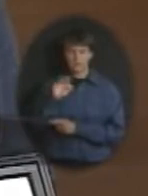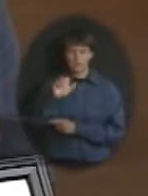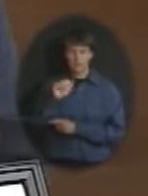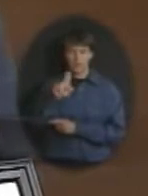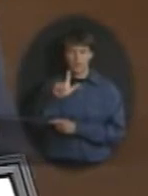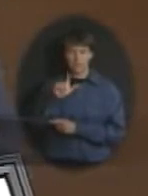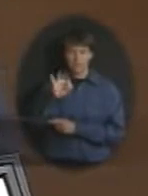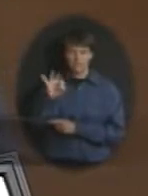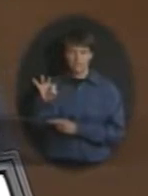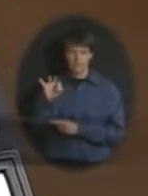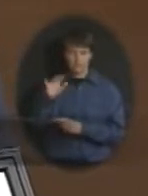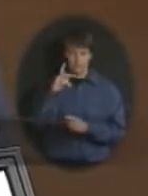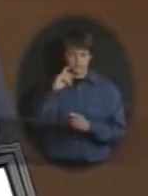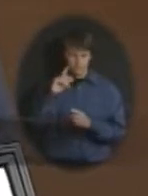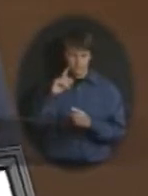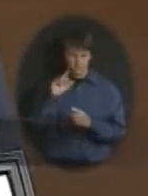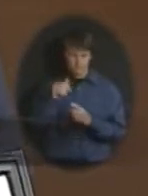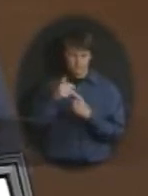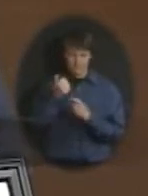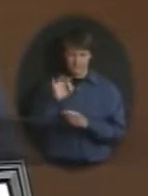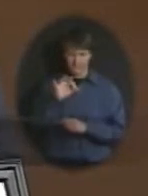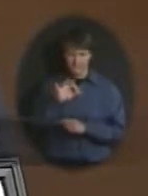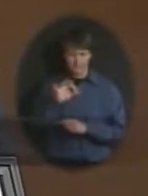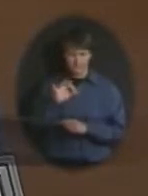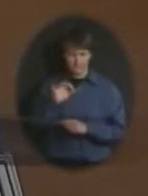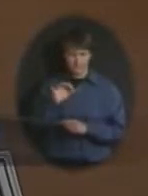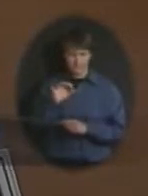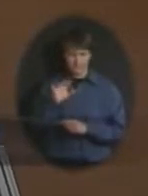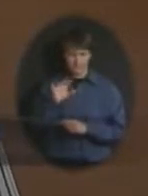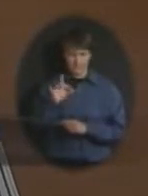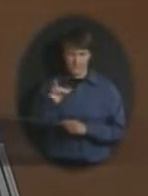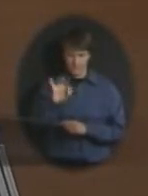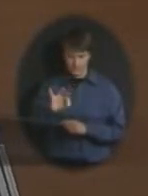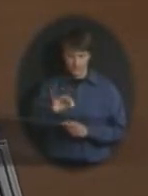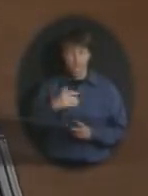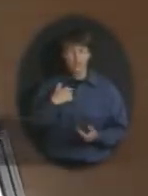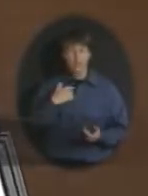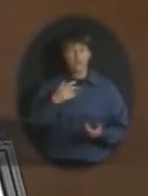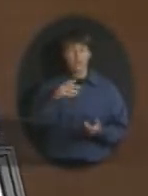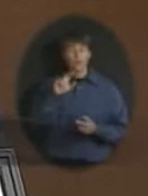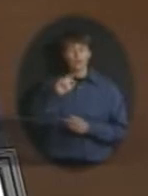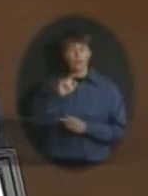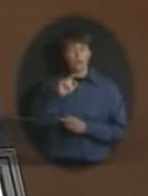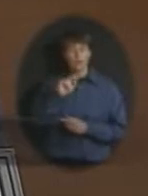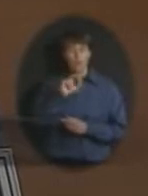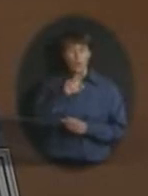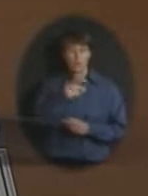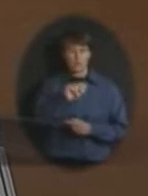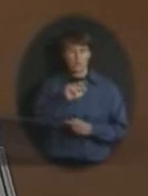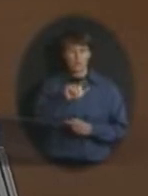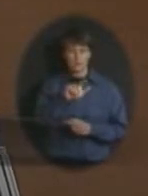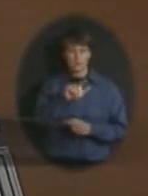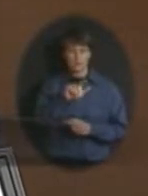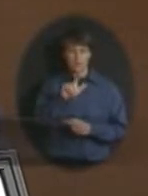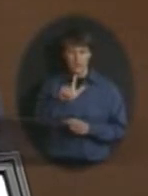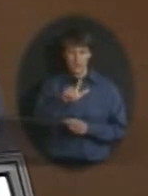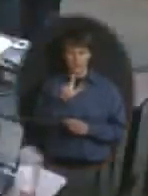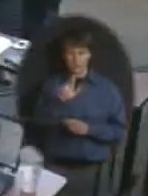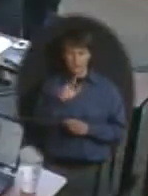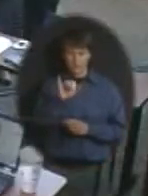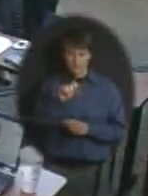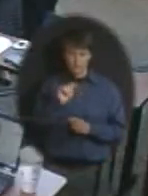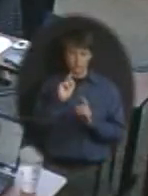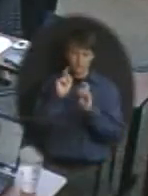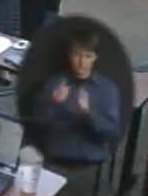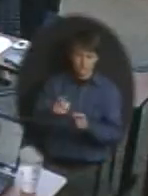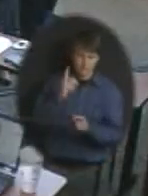in 1999. The Olathe North Honor Society Norman L. Rice Award was bestowed upon her in 2004, and